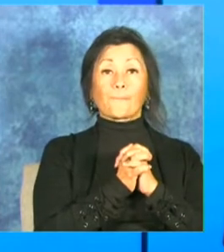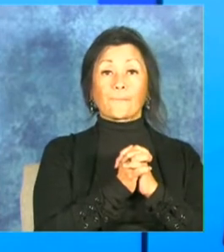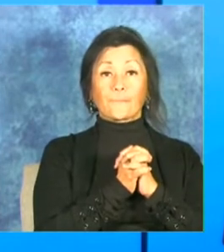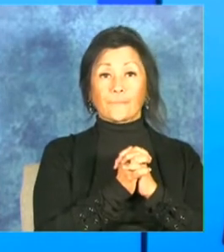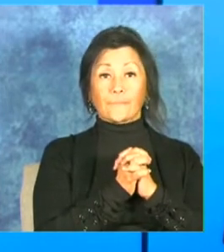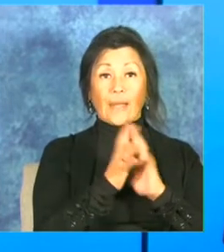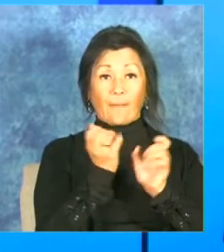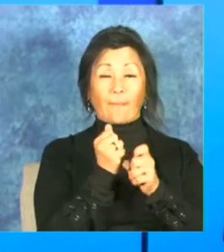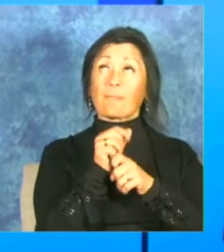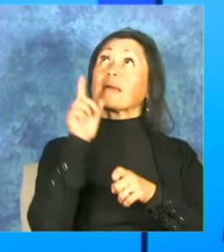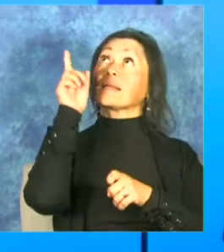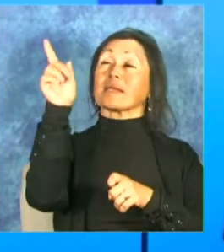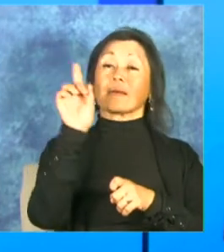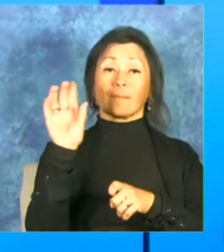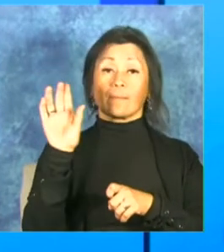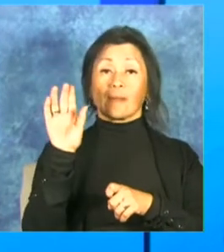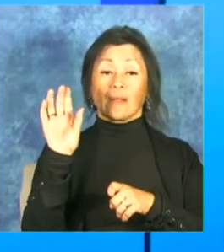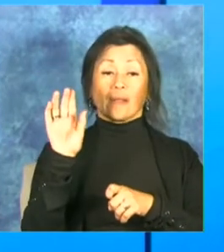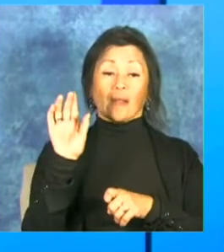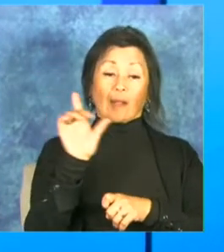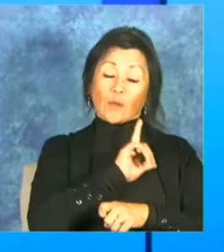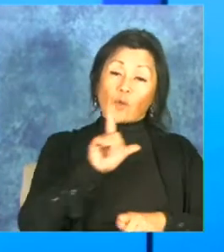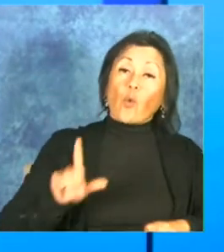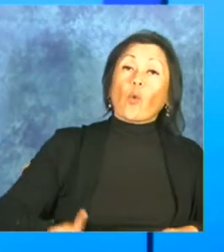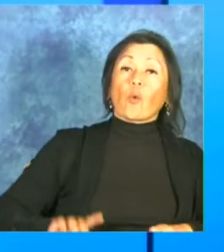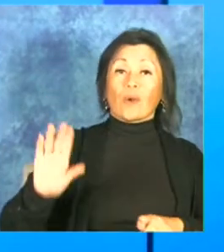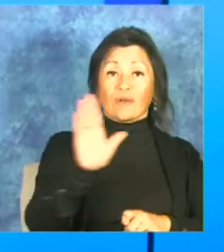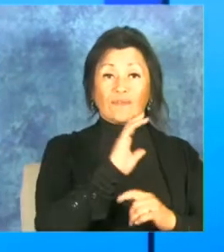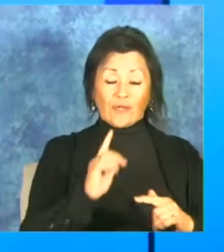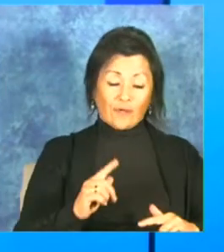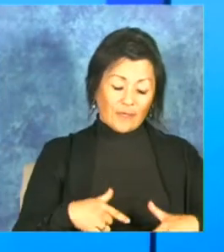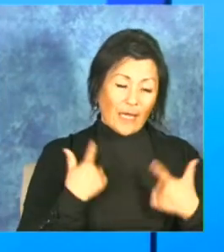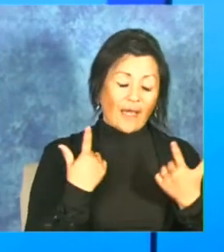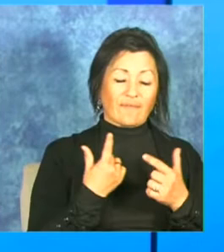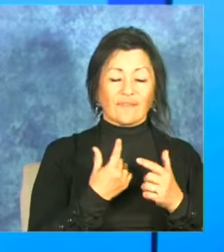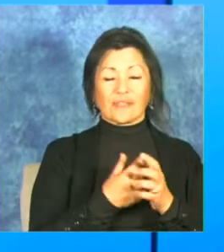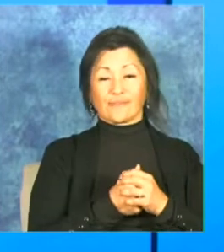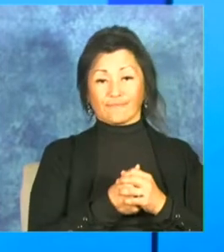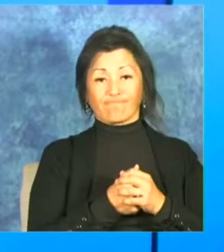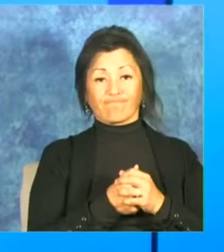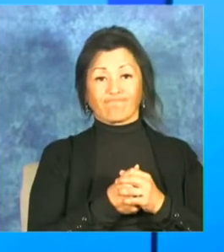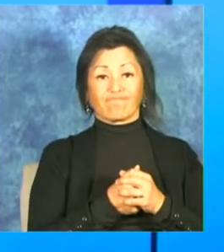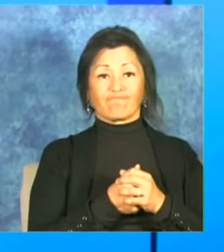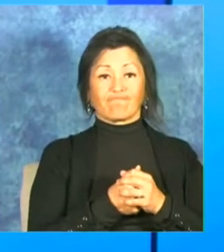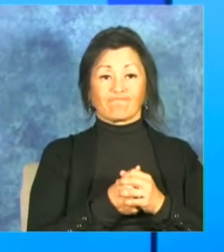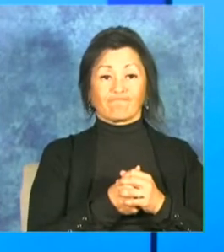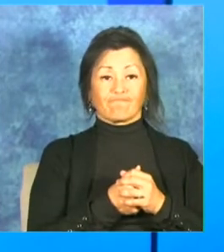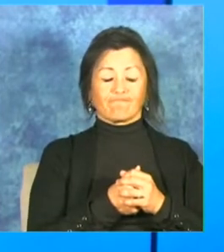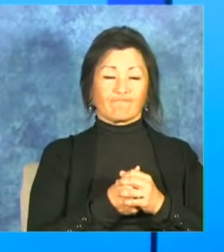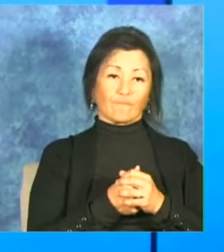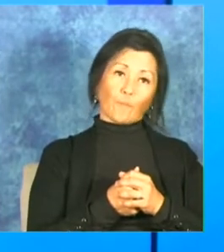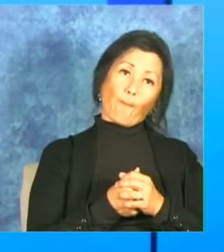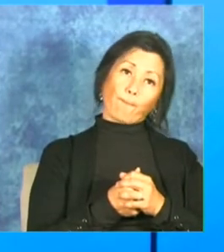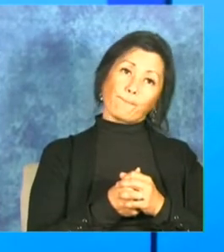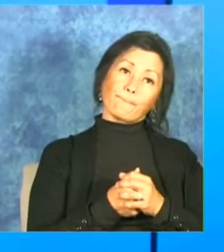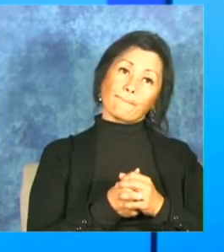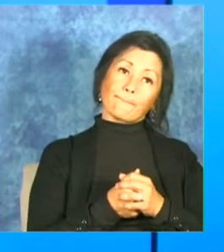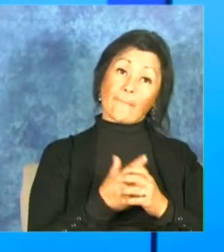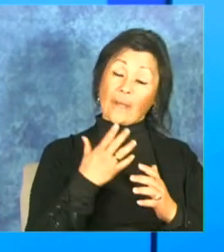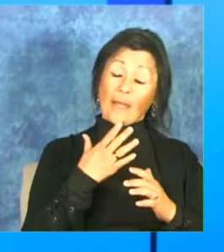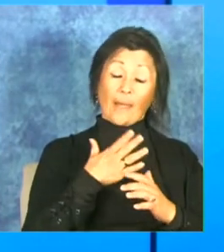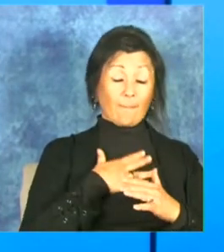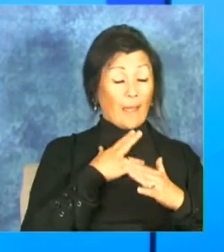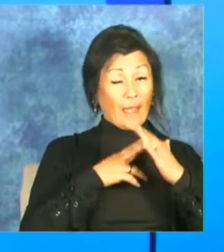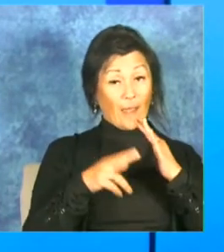and who have made him Lord over their life and not just a cheap savior, for lack of better words. Because in my